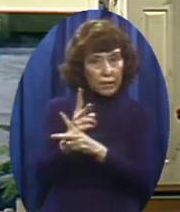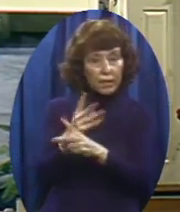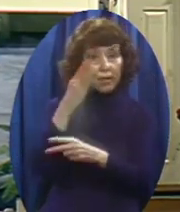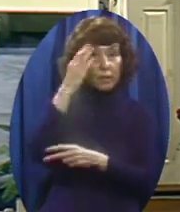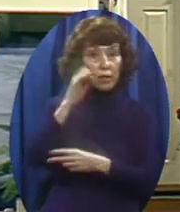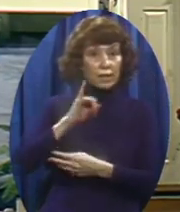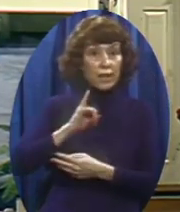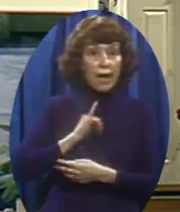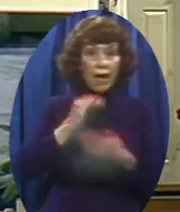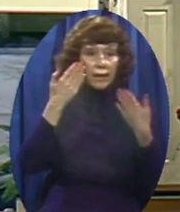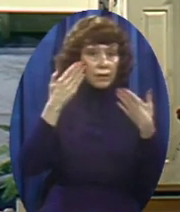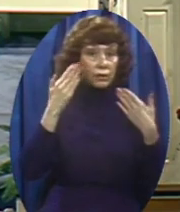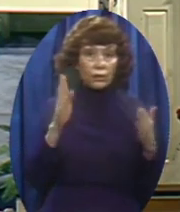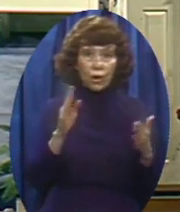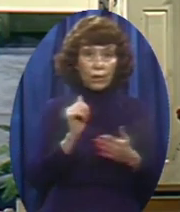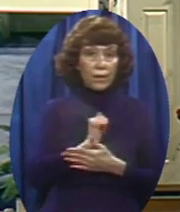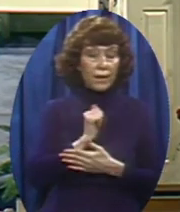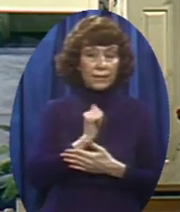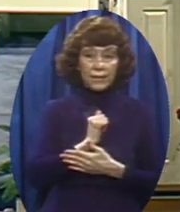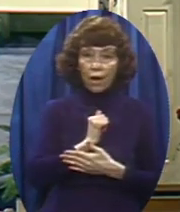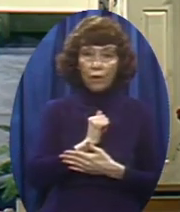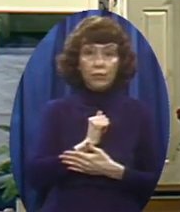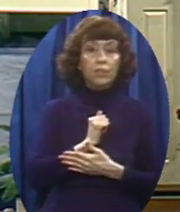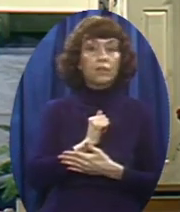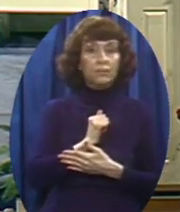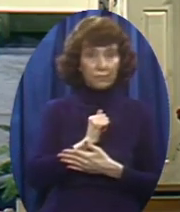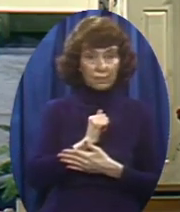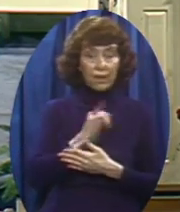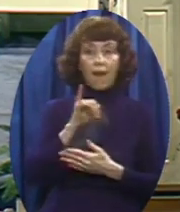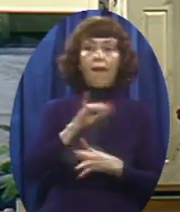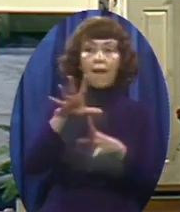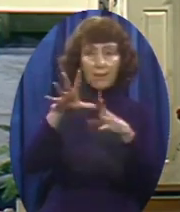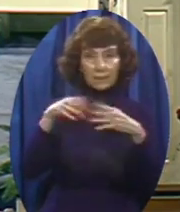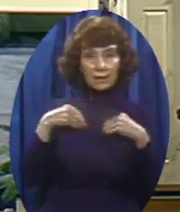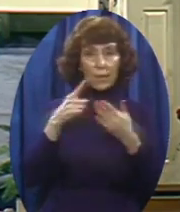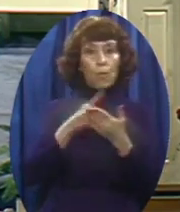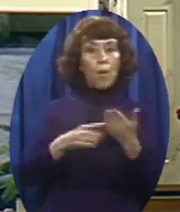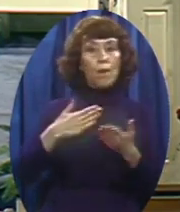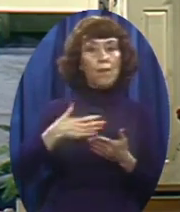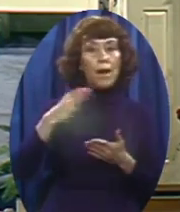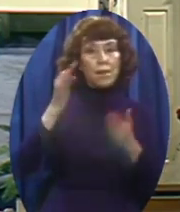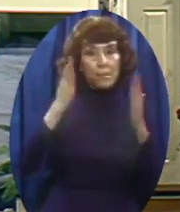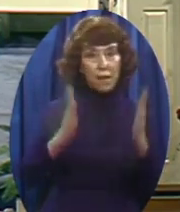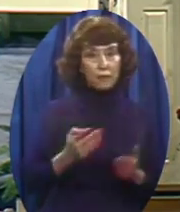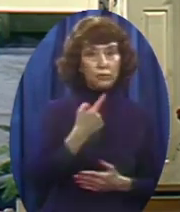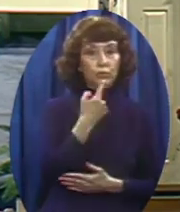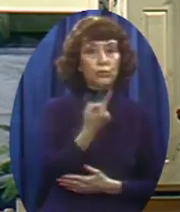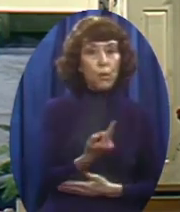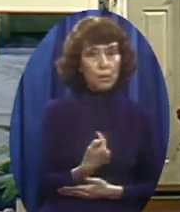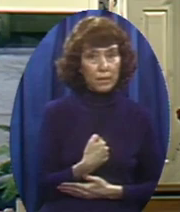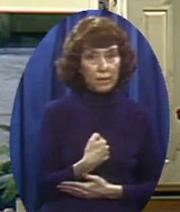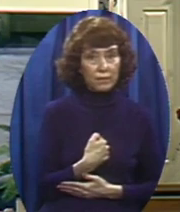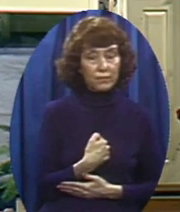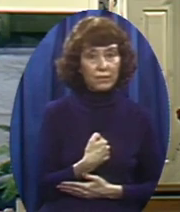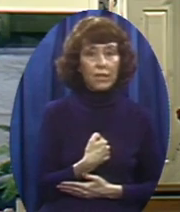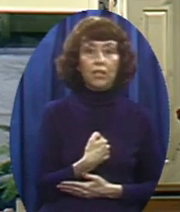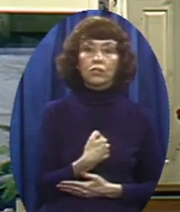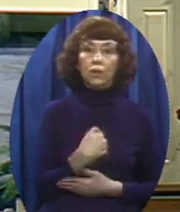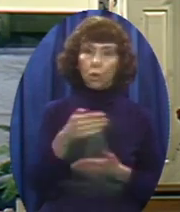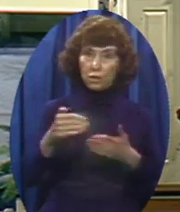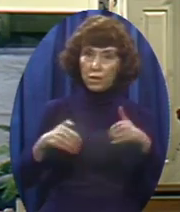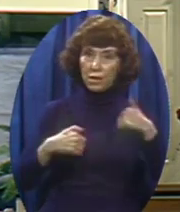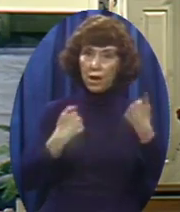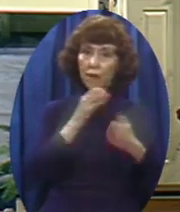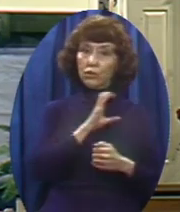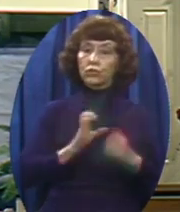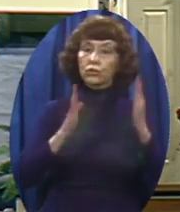and so gung-ho to grow in the grace and knowledge of the Lord, they need discipleship from somebody who knows what he believes. And my